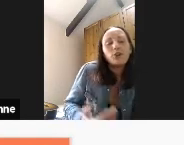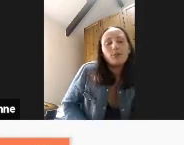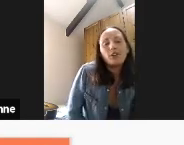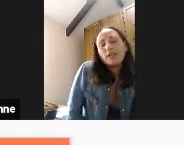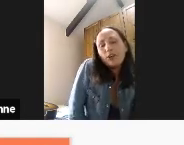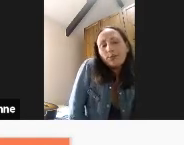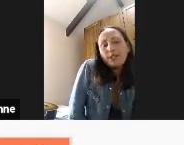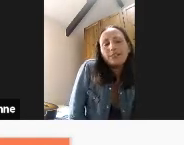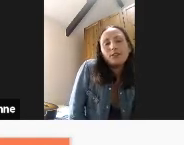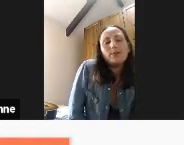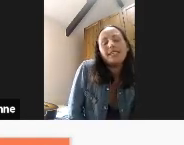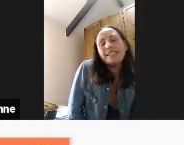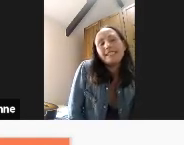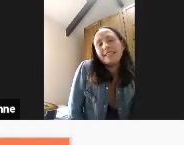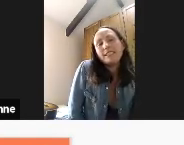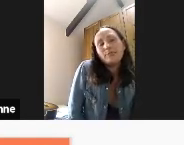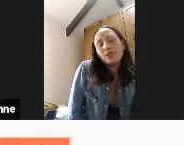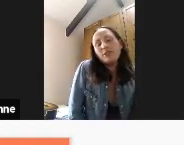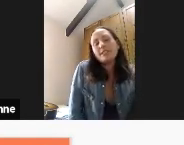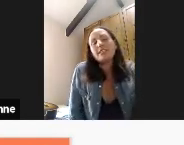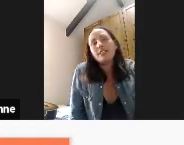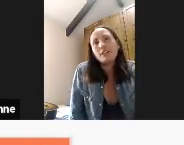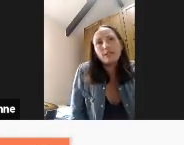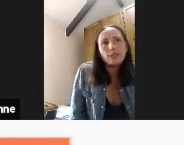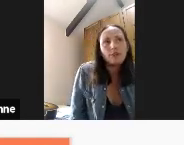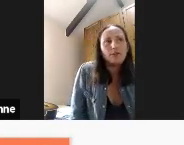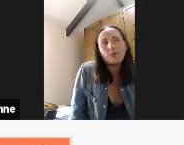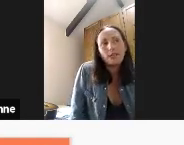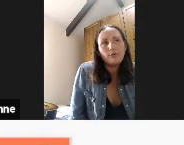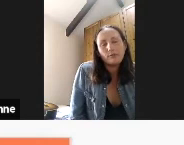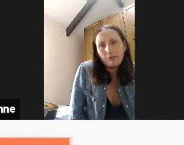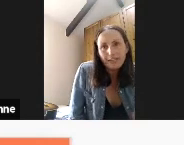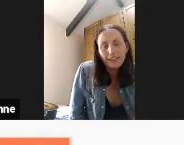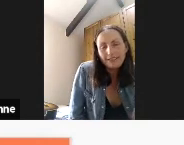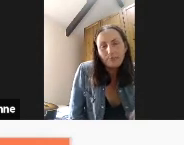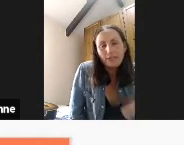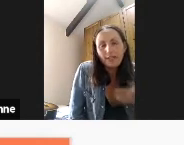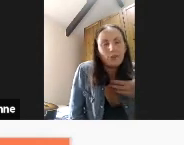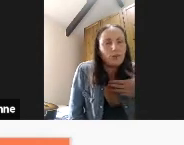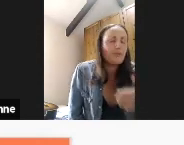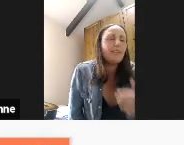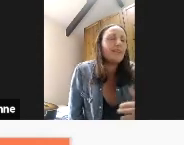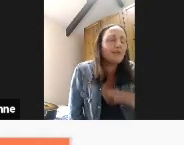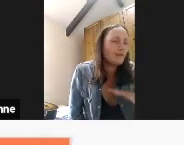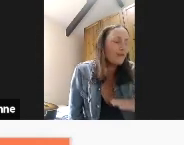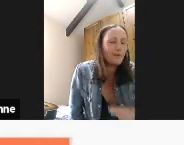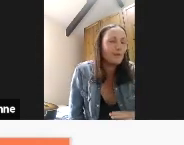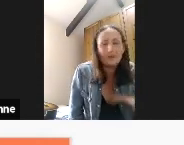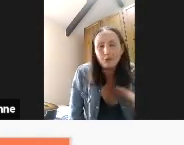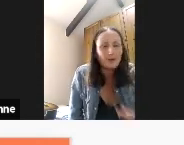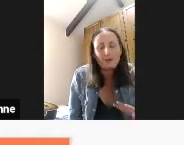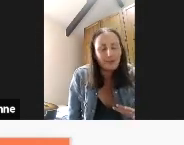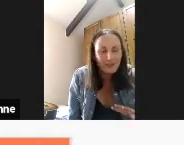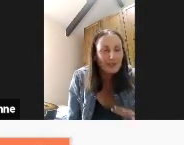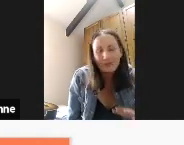Also open interoperability standards, because, you know, as we grow as a platform, we realize that being the one platform to rule them all is